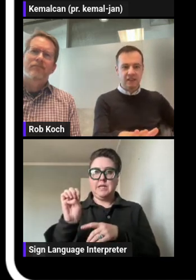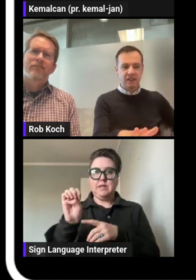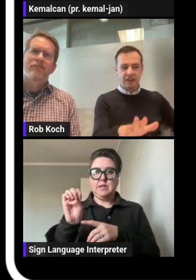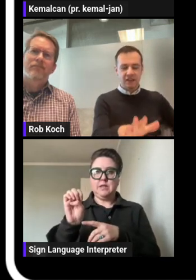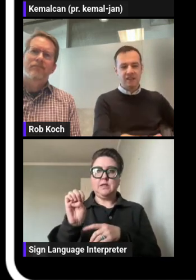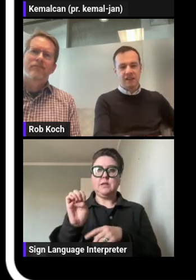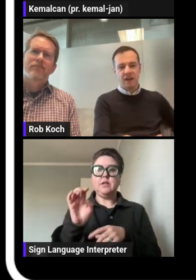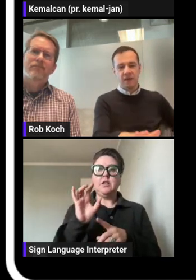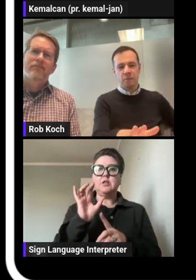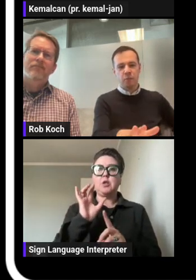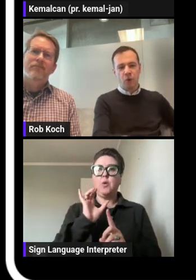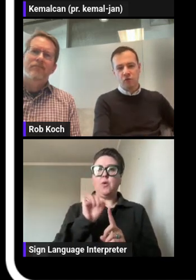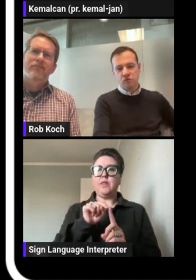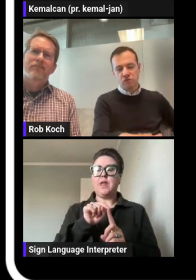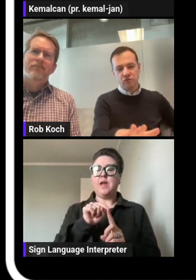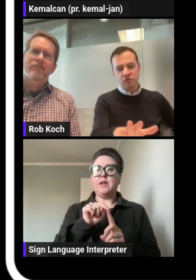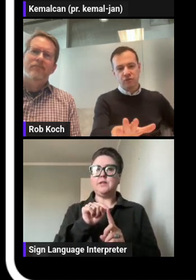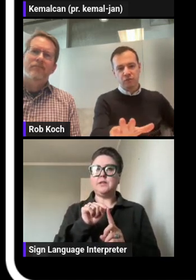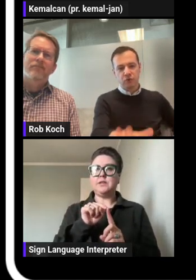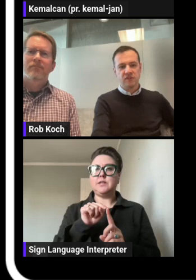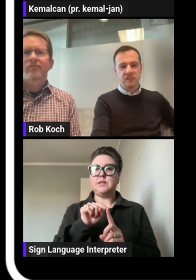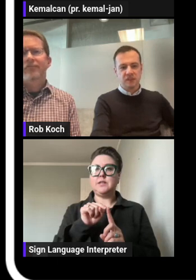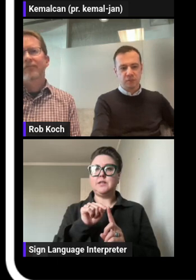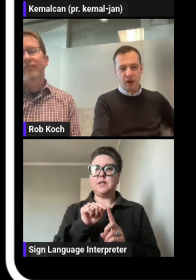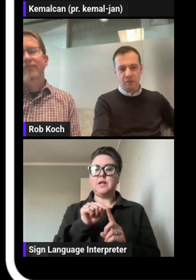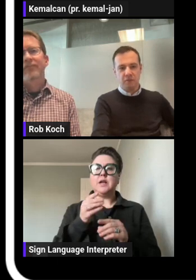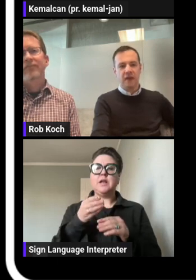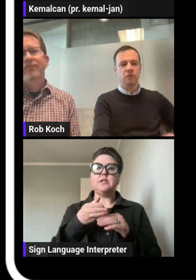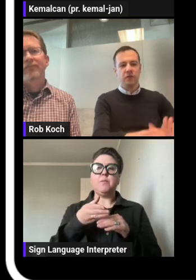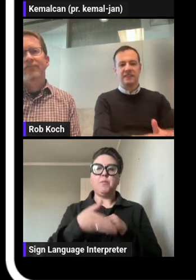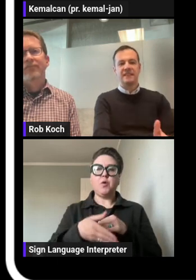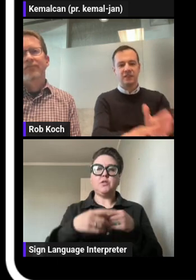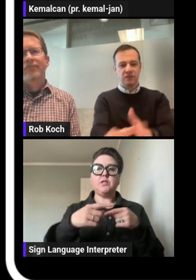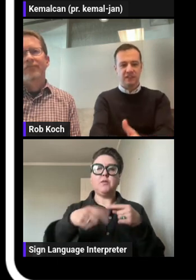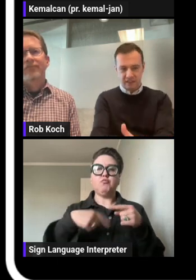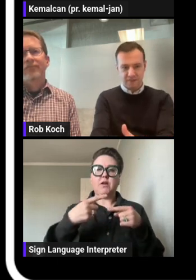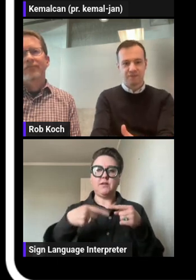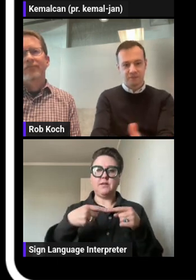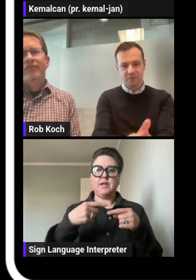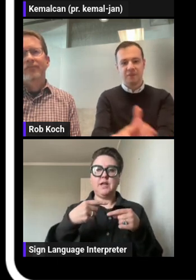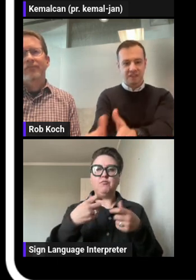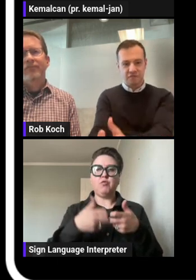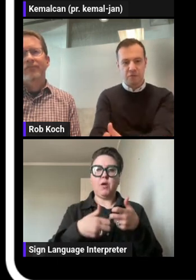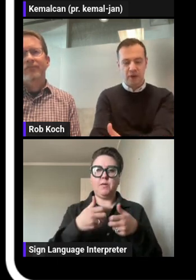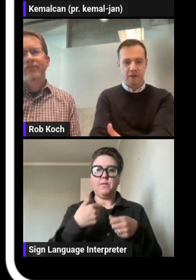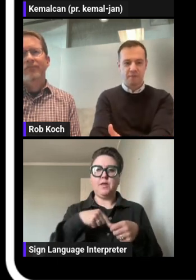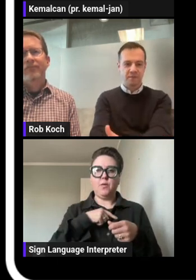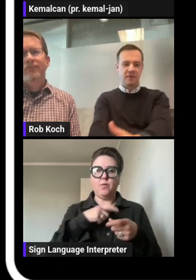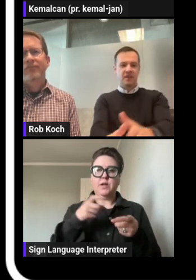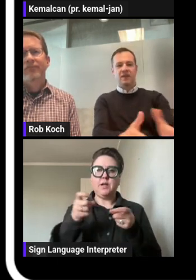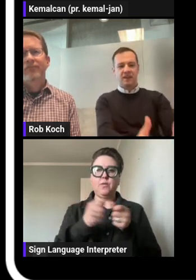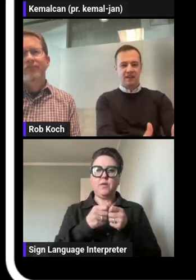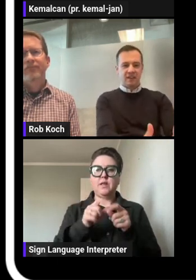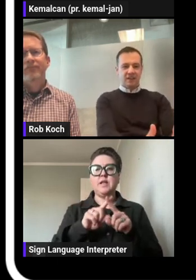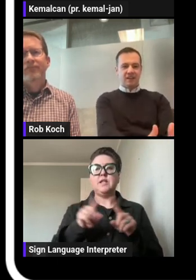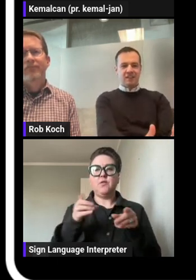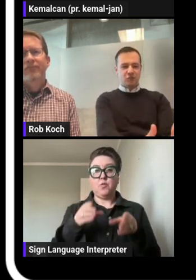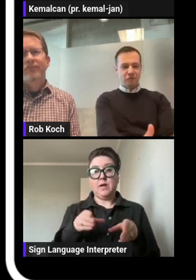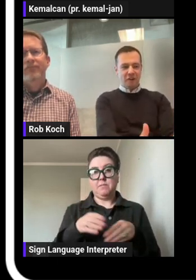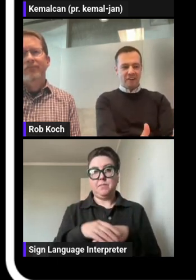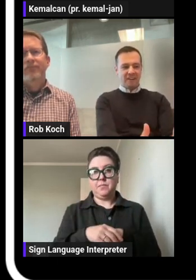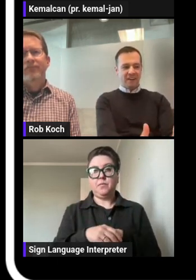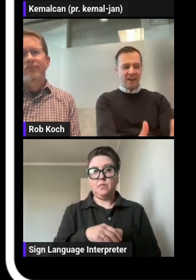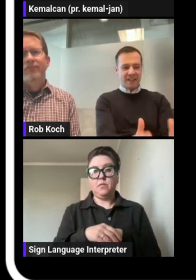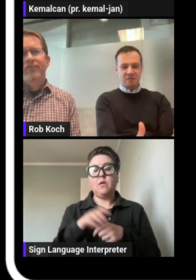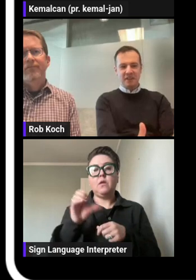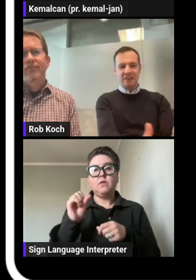This is a post-processing problem, and we dealt with it in a different way.